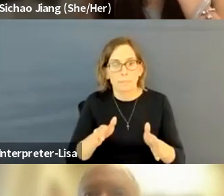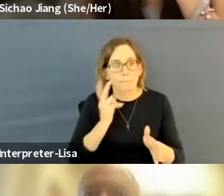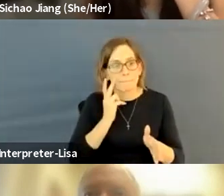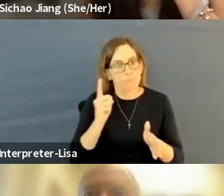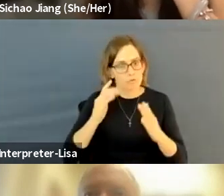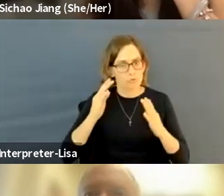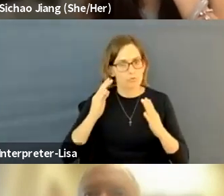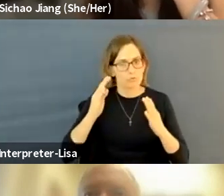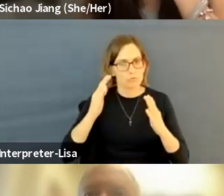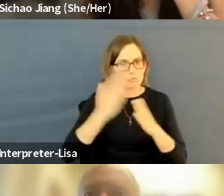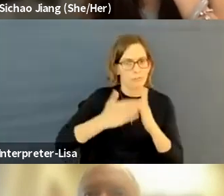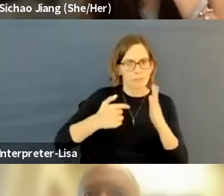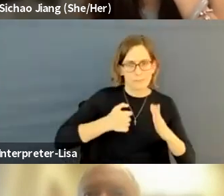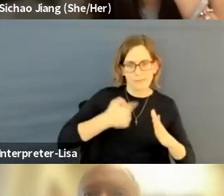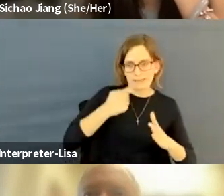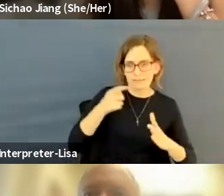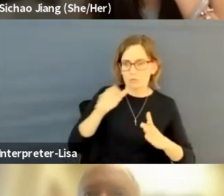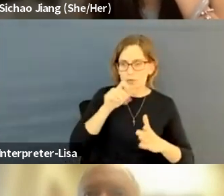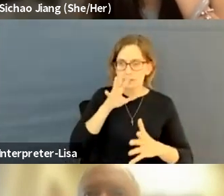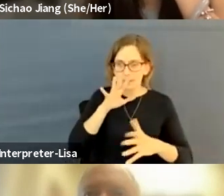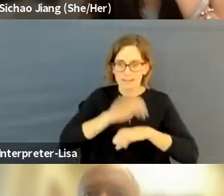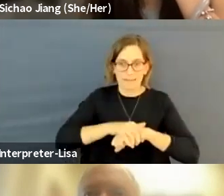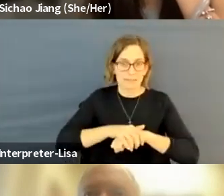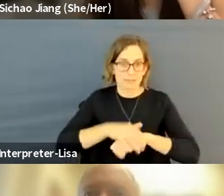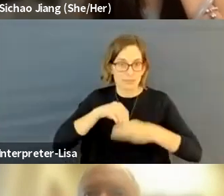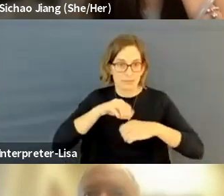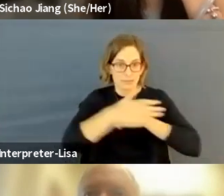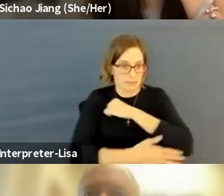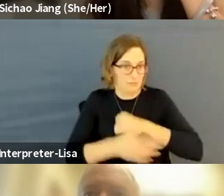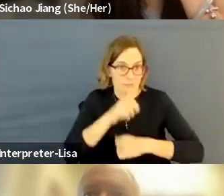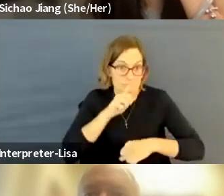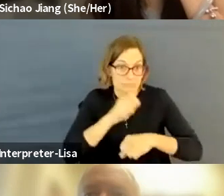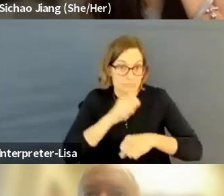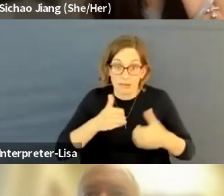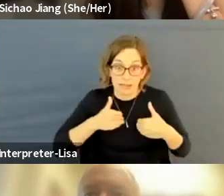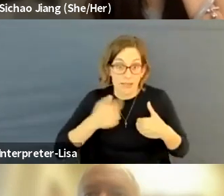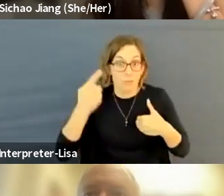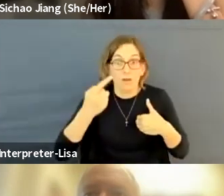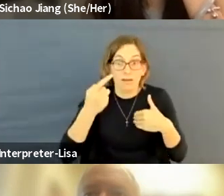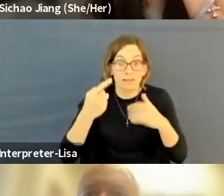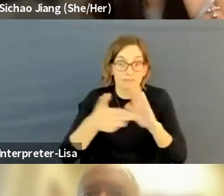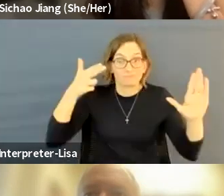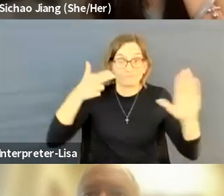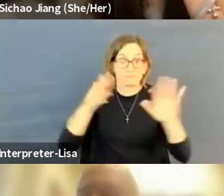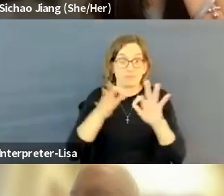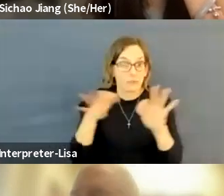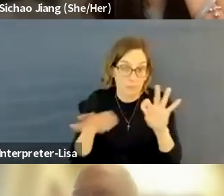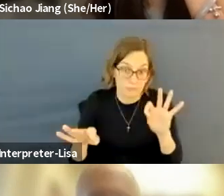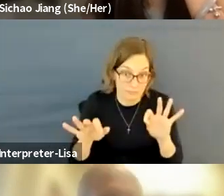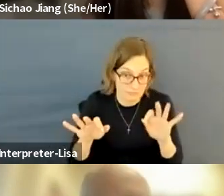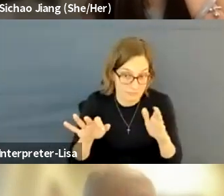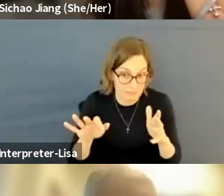me because you don't speak English in a country that actually doesn't have a designated language, correct me if I'm wrong. But I just don't think